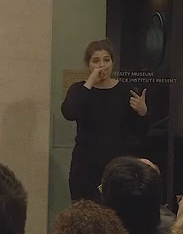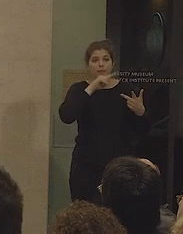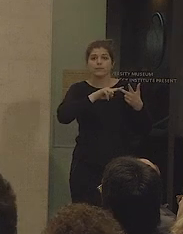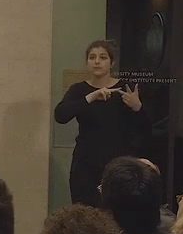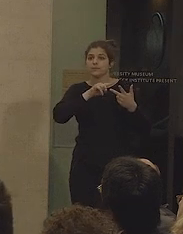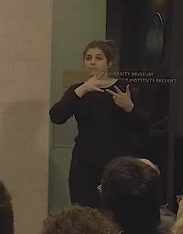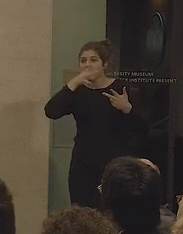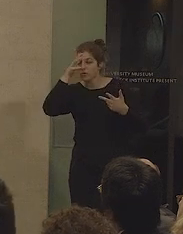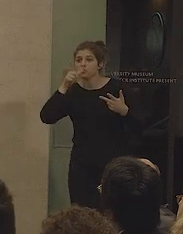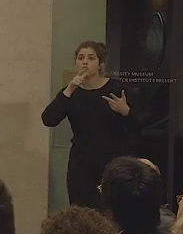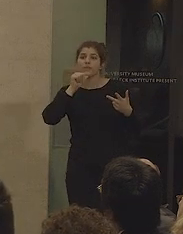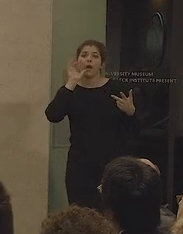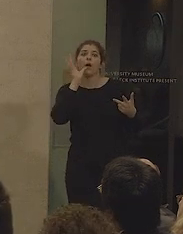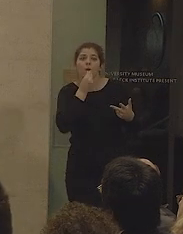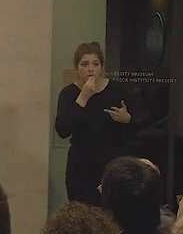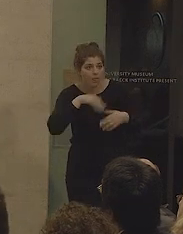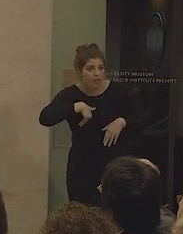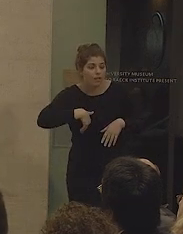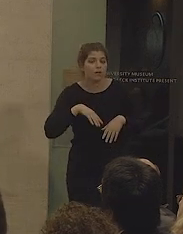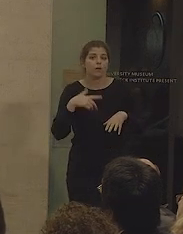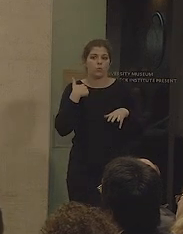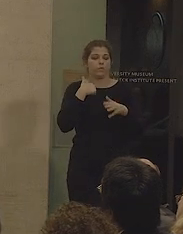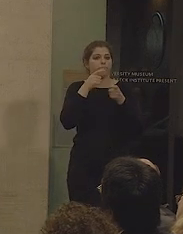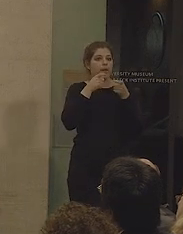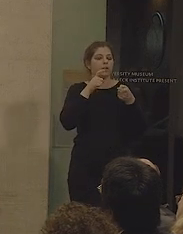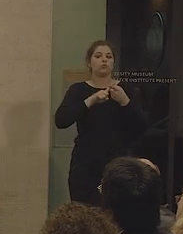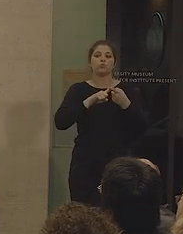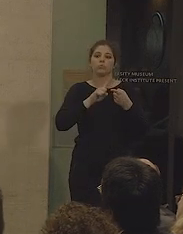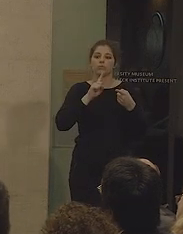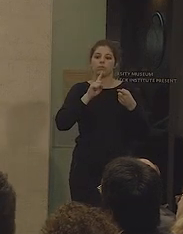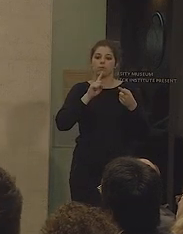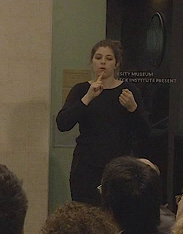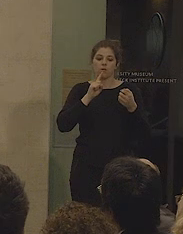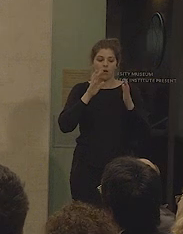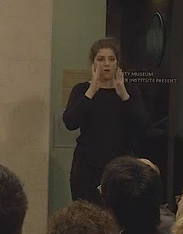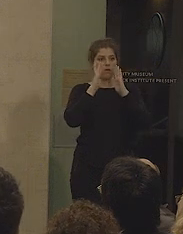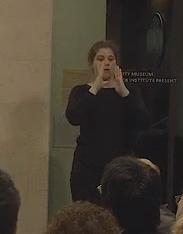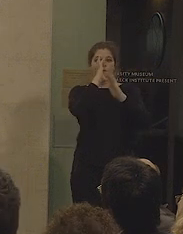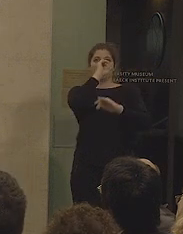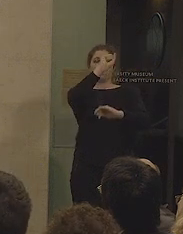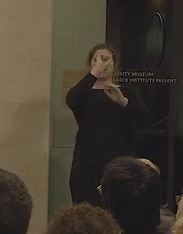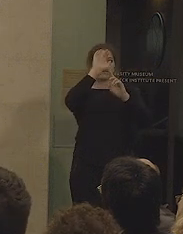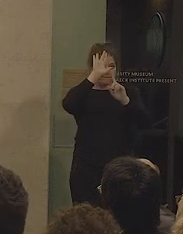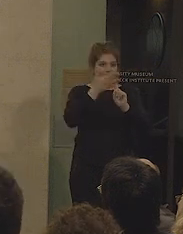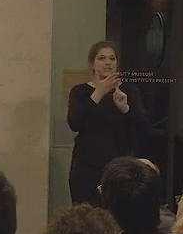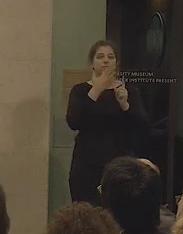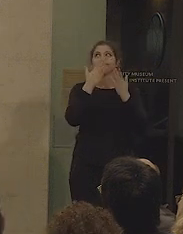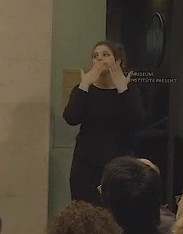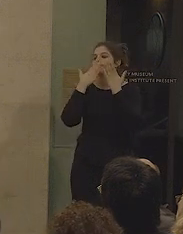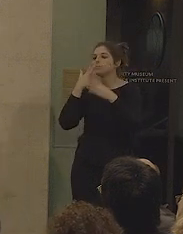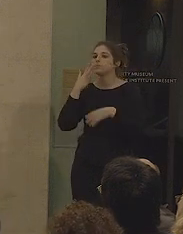and the parents who haven't shut up, we've managed to hold the attention and convince,